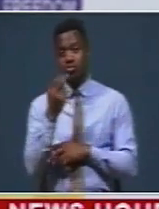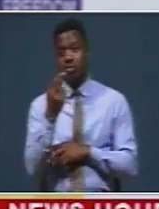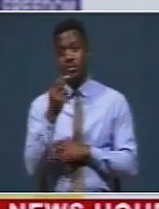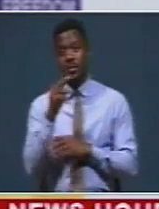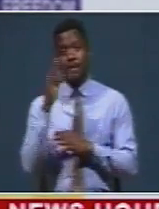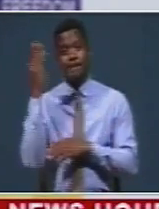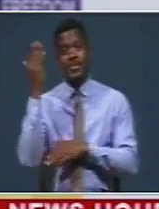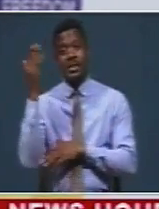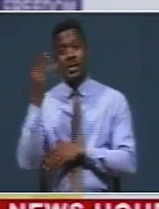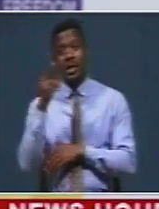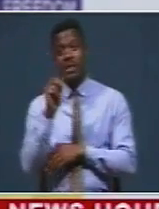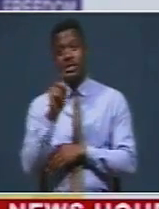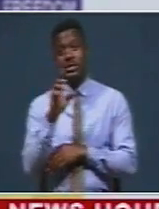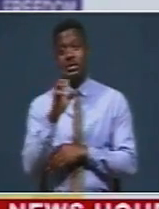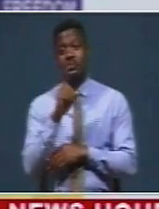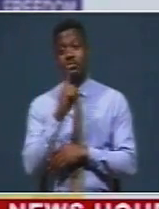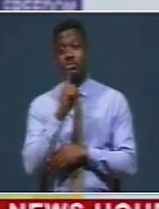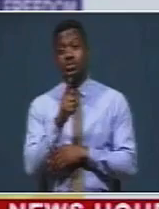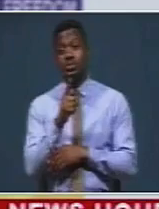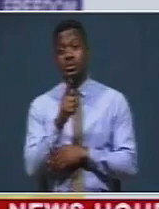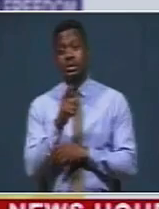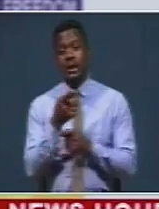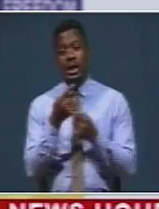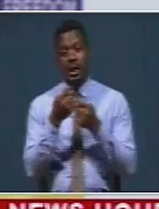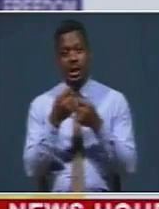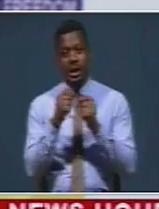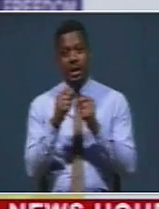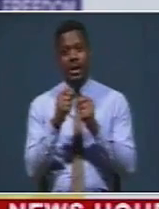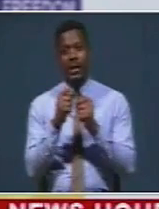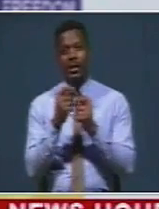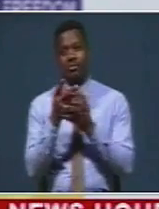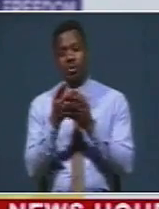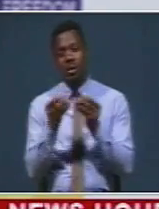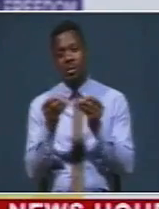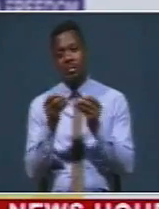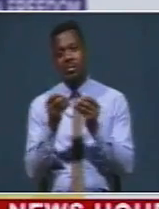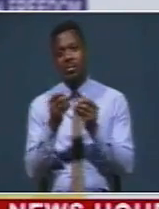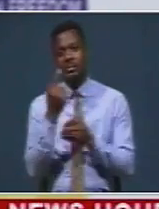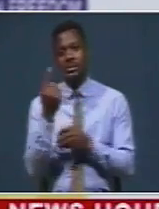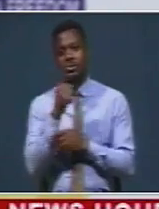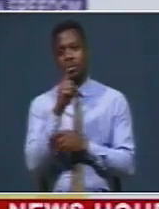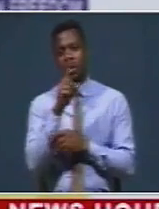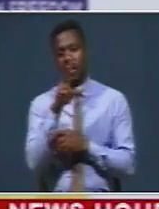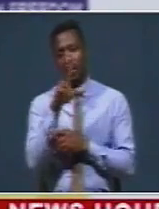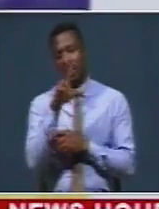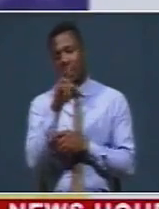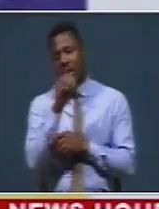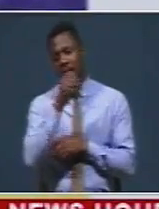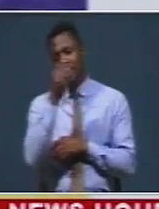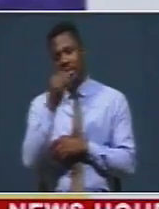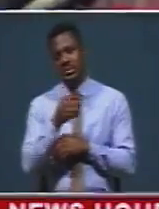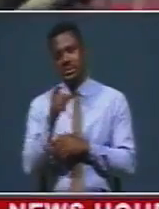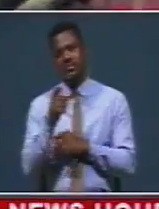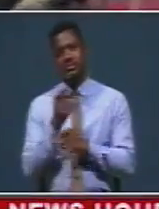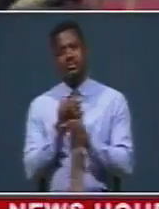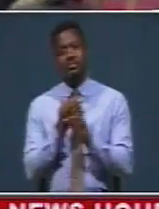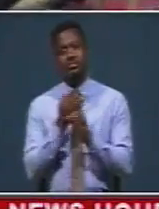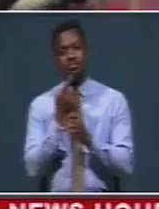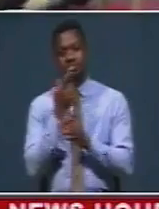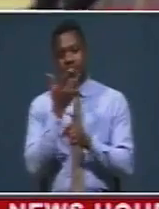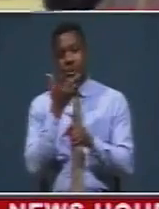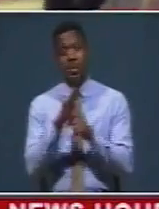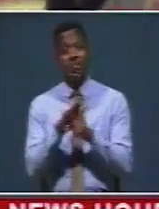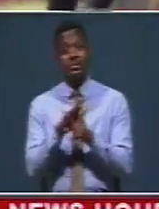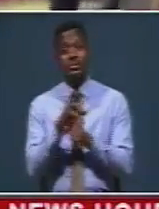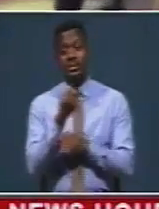manifesto, NDC actually attempted tackling just about 30% of their commitments. The